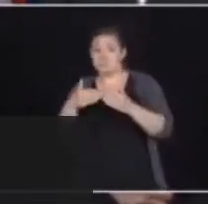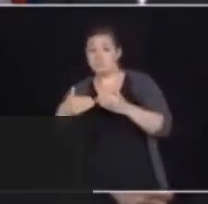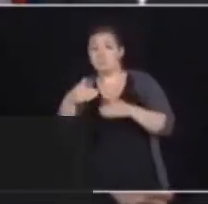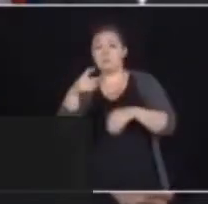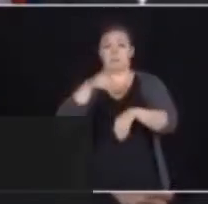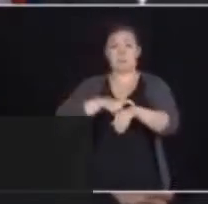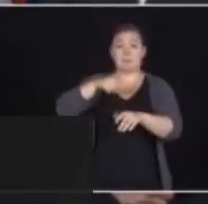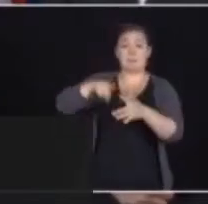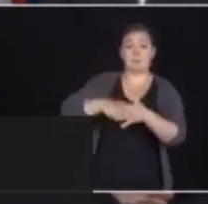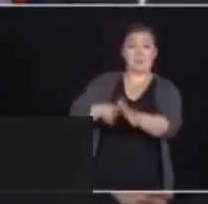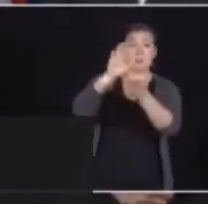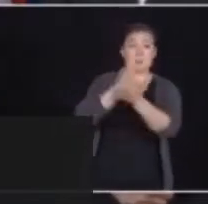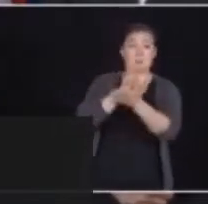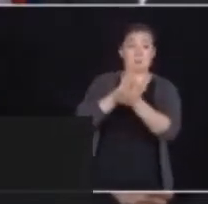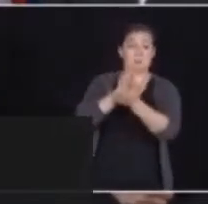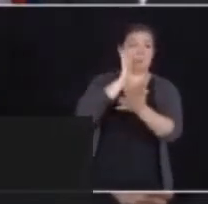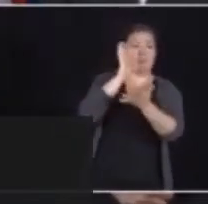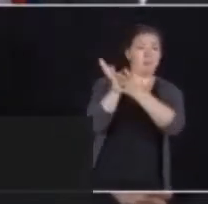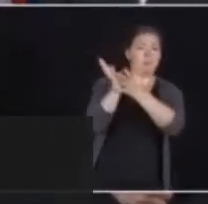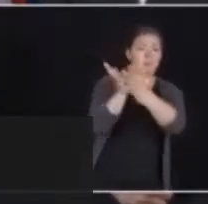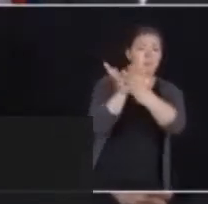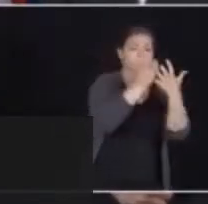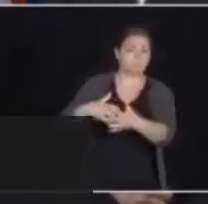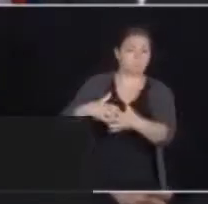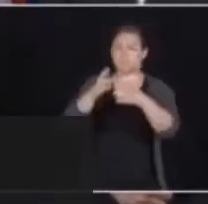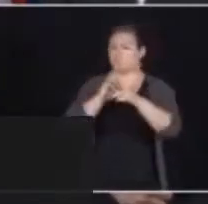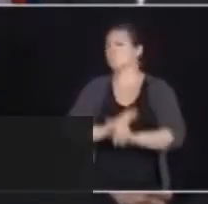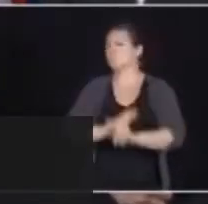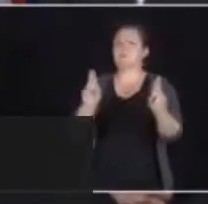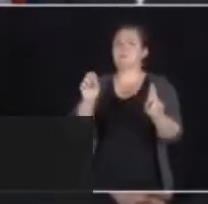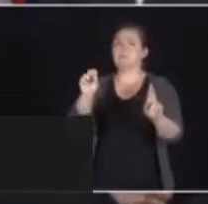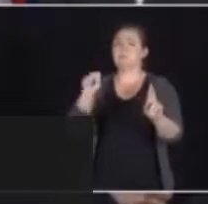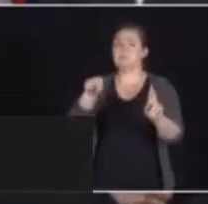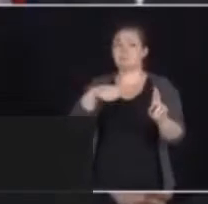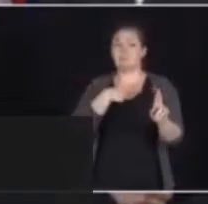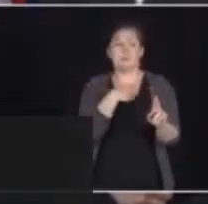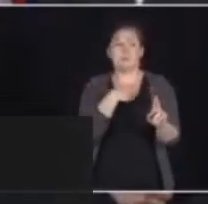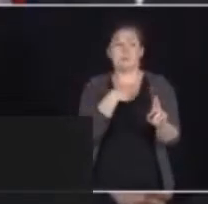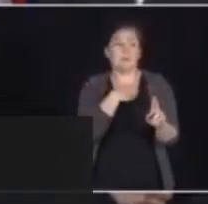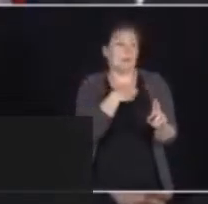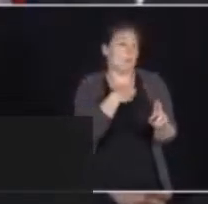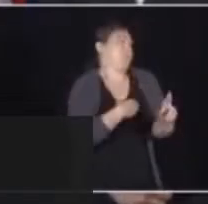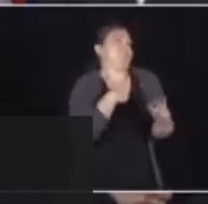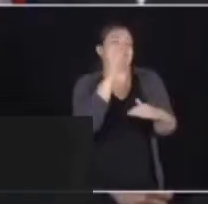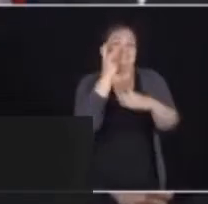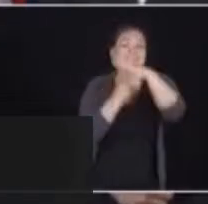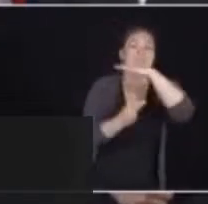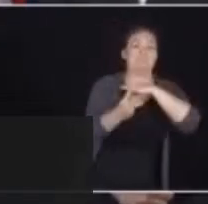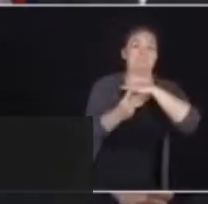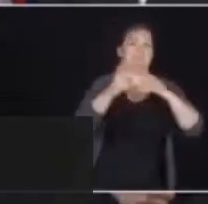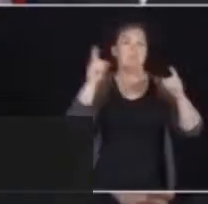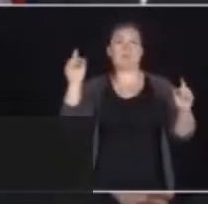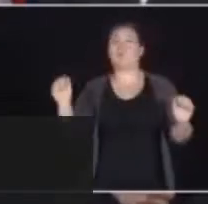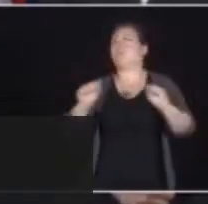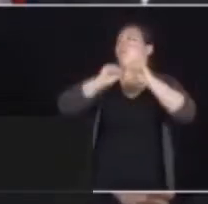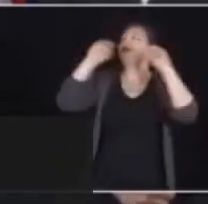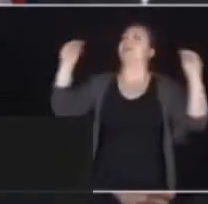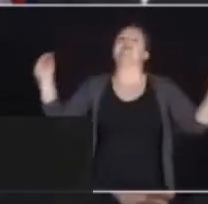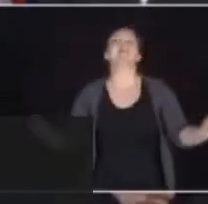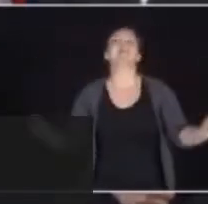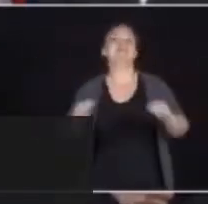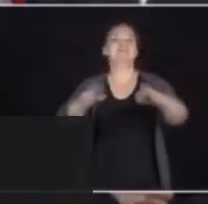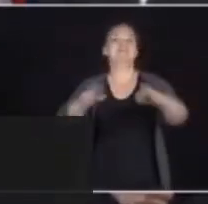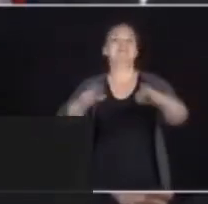have it down pat. But again, I just wish I could see, in that crystal ball, what's going to happen in 2 months down the